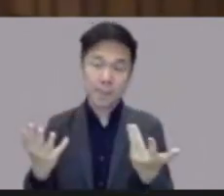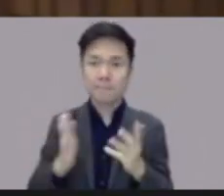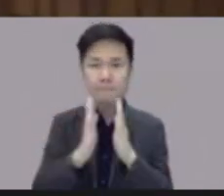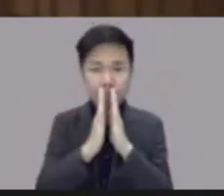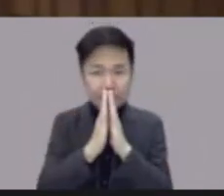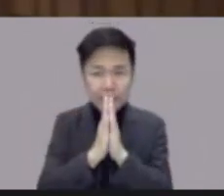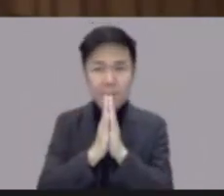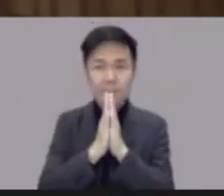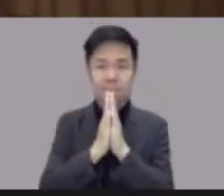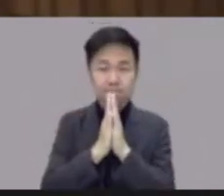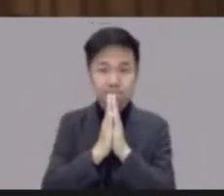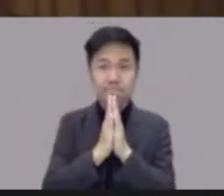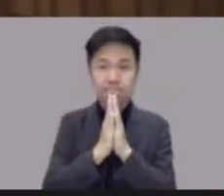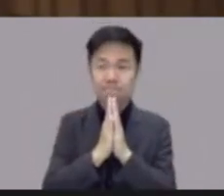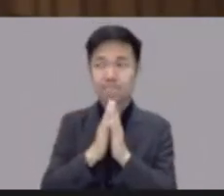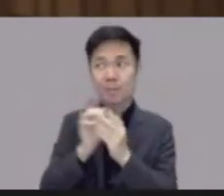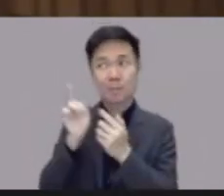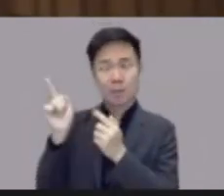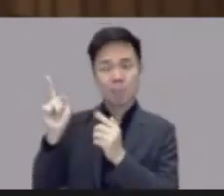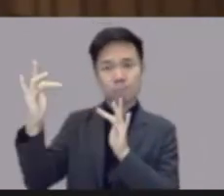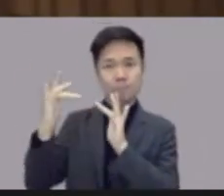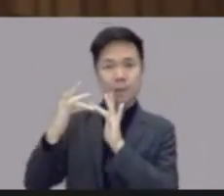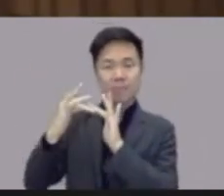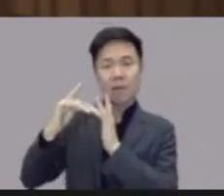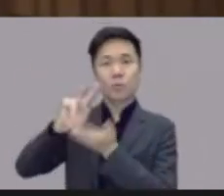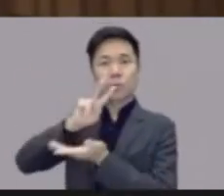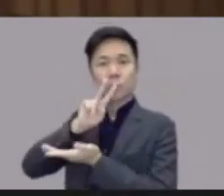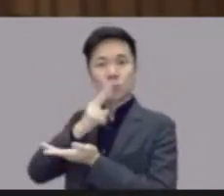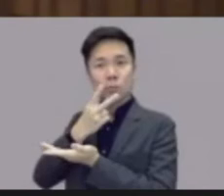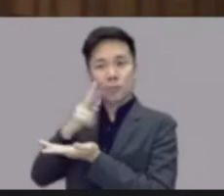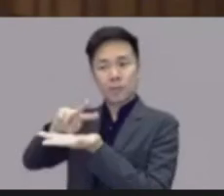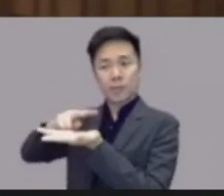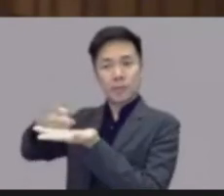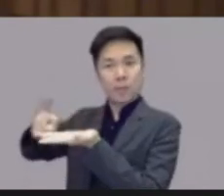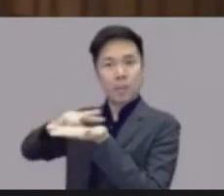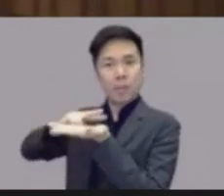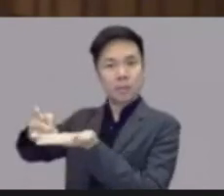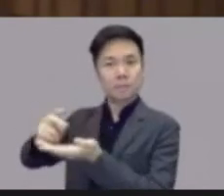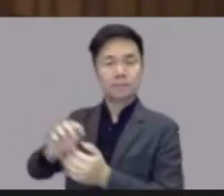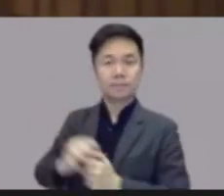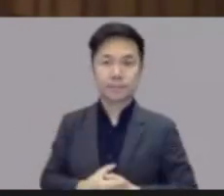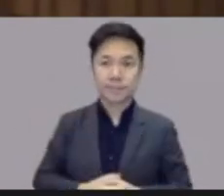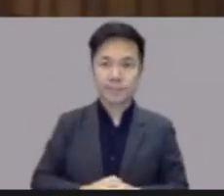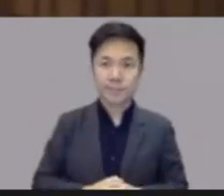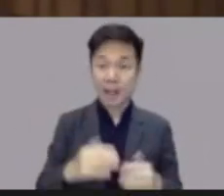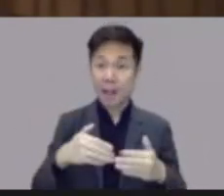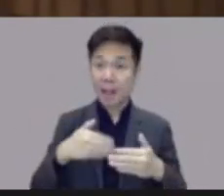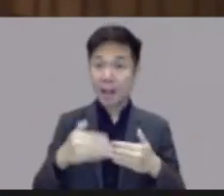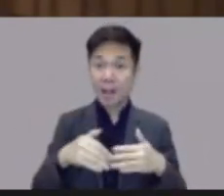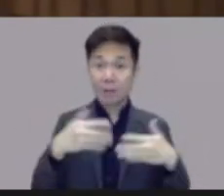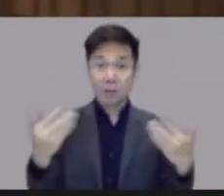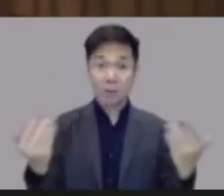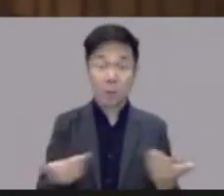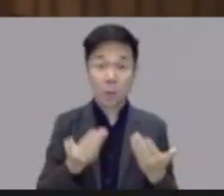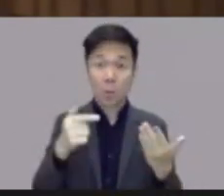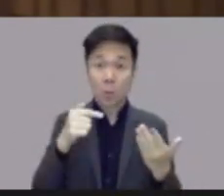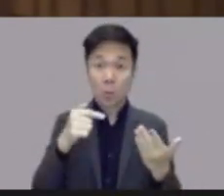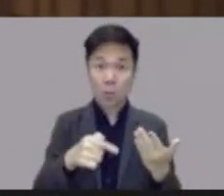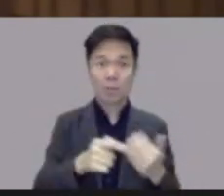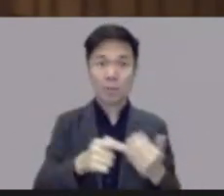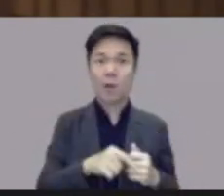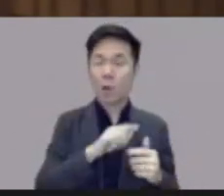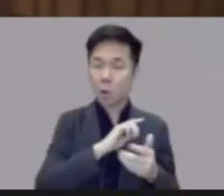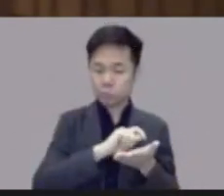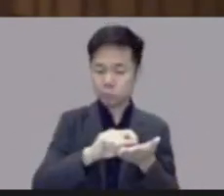and from the interpreters only the speech of the inter or intervention in the original language is verbatim and